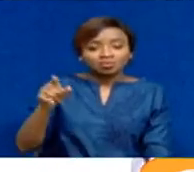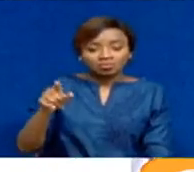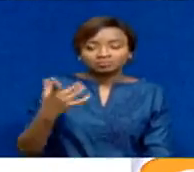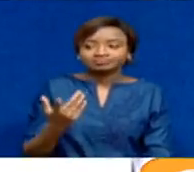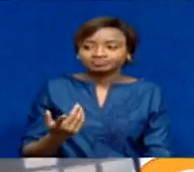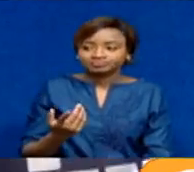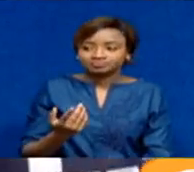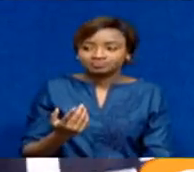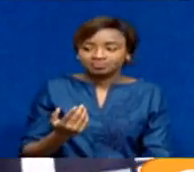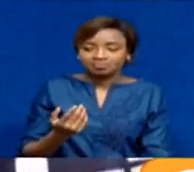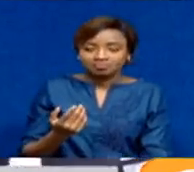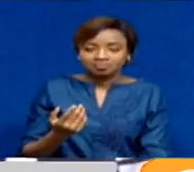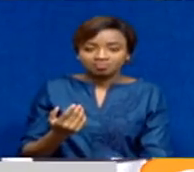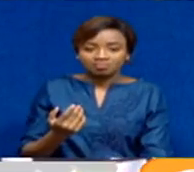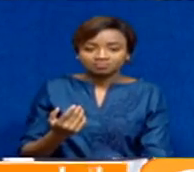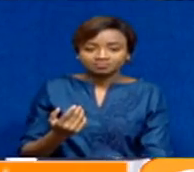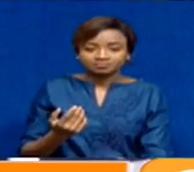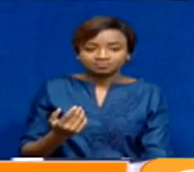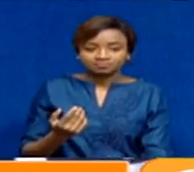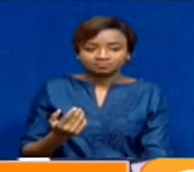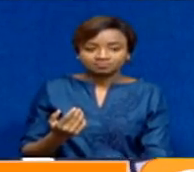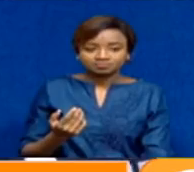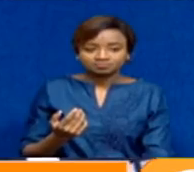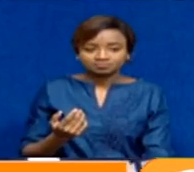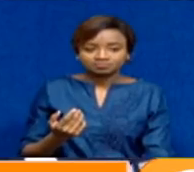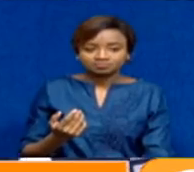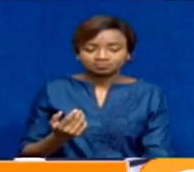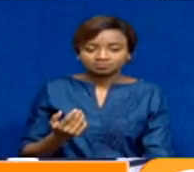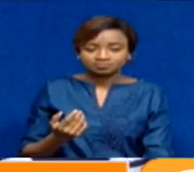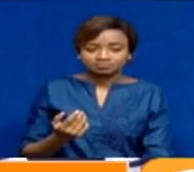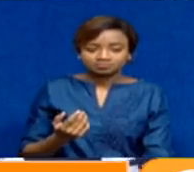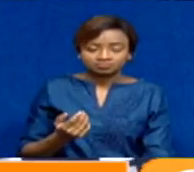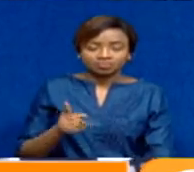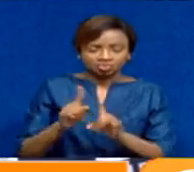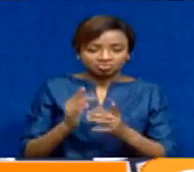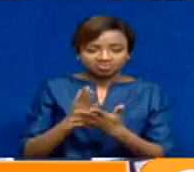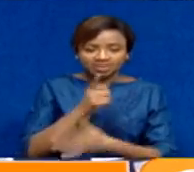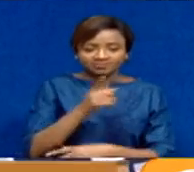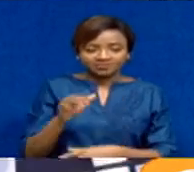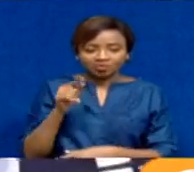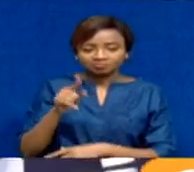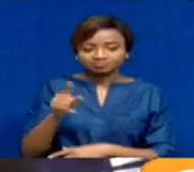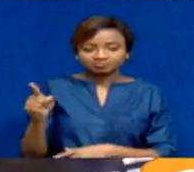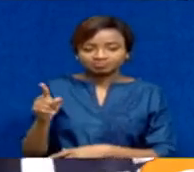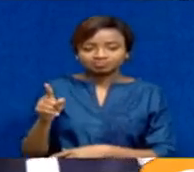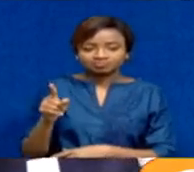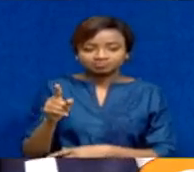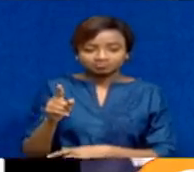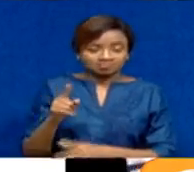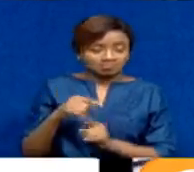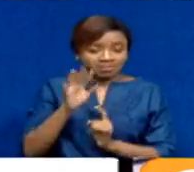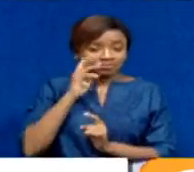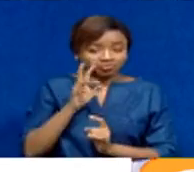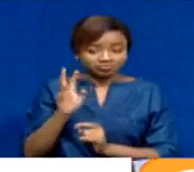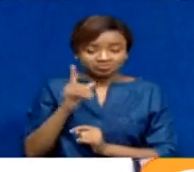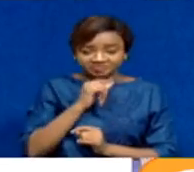confiscated some items from the other side of our sister country, but here, as you can